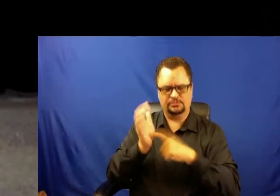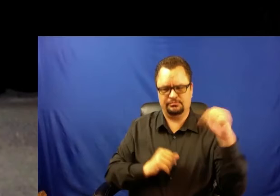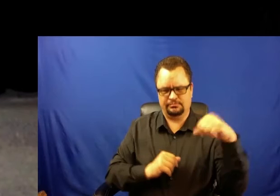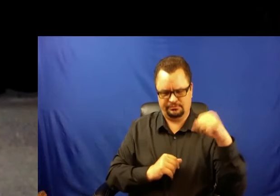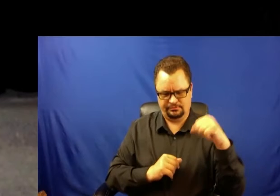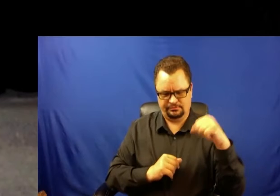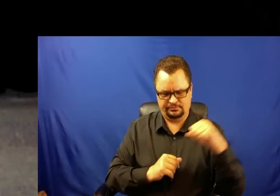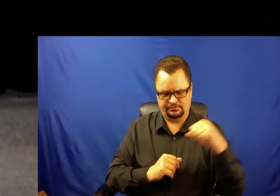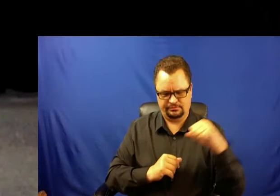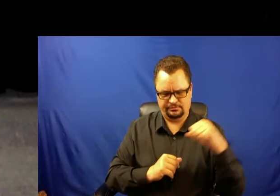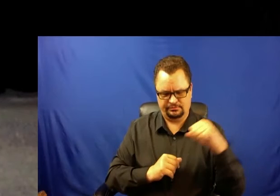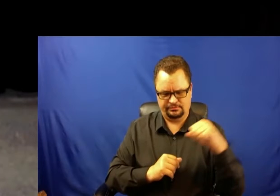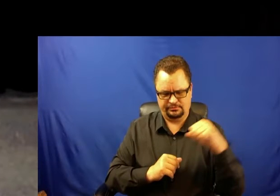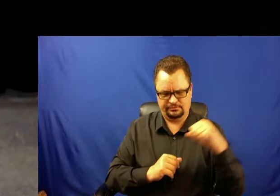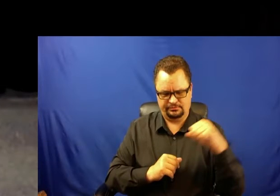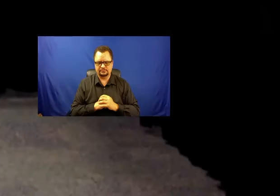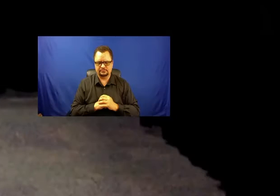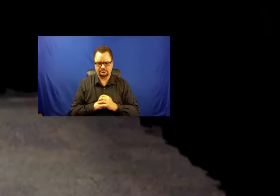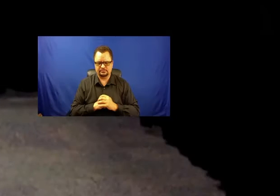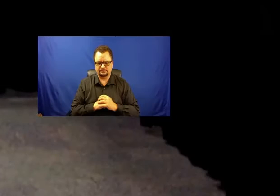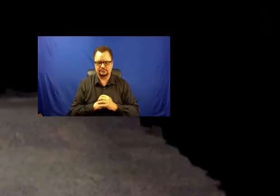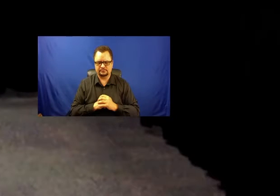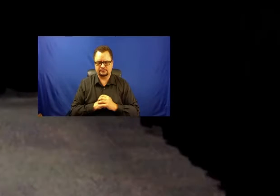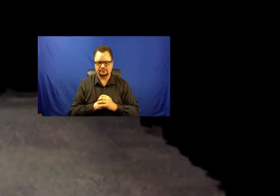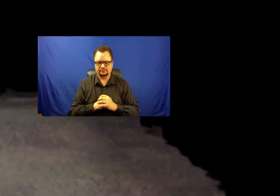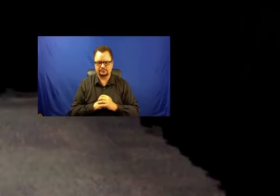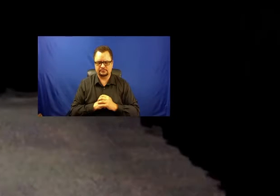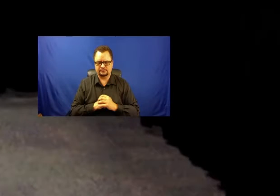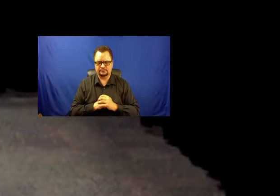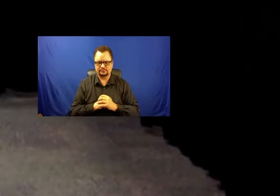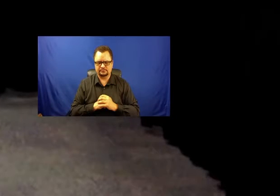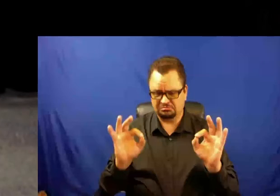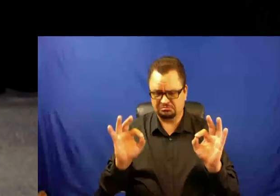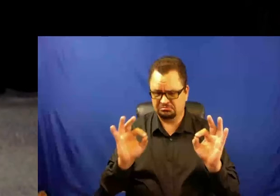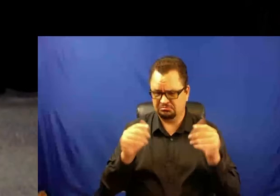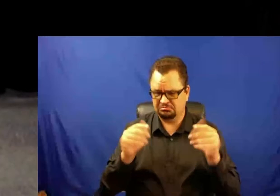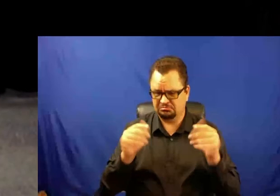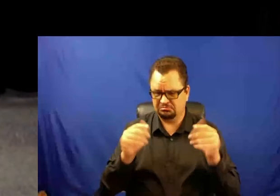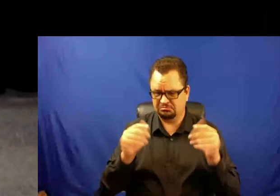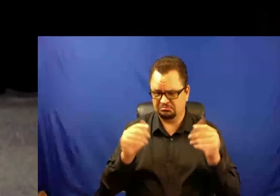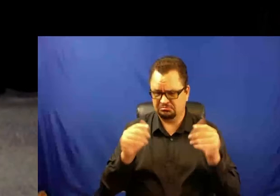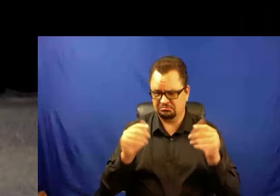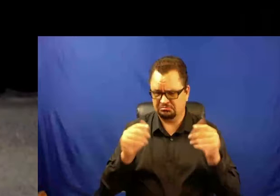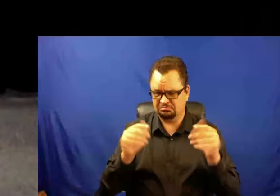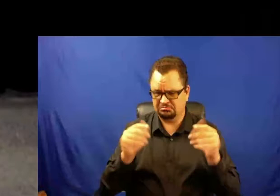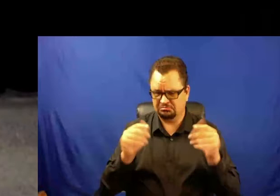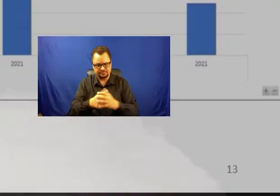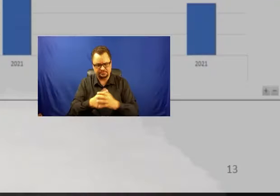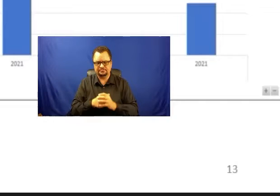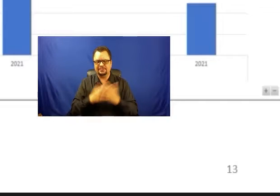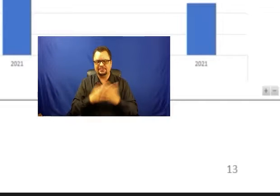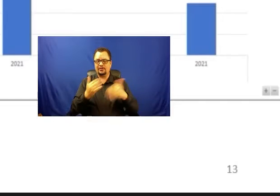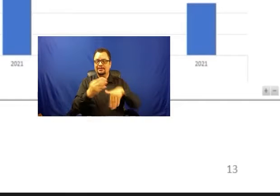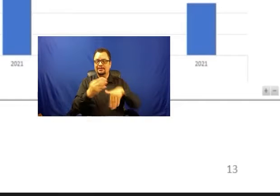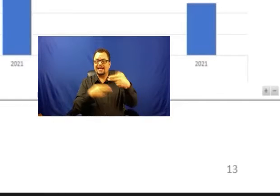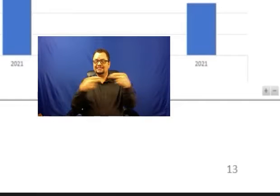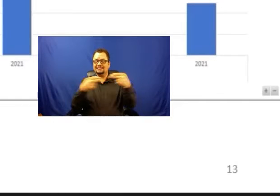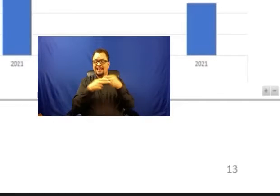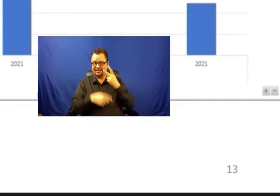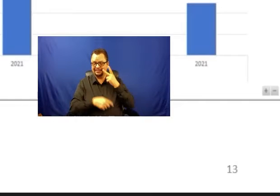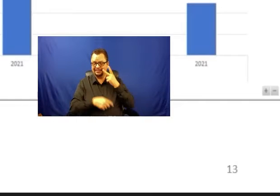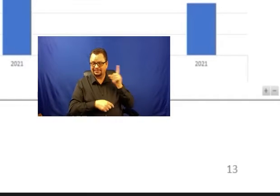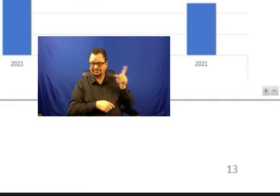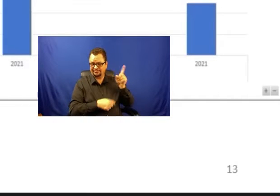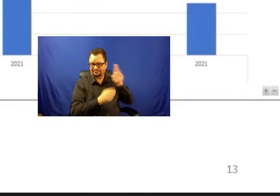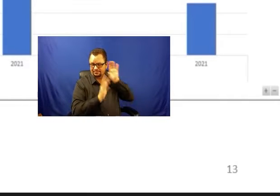Okay, great. You want to continue? Next slide, please. So this slide is just to demonstrate that